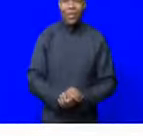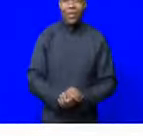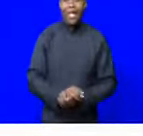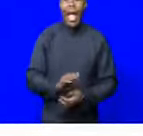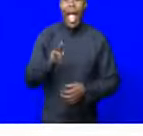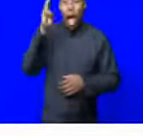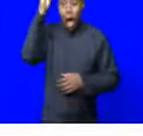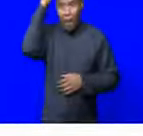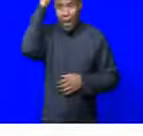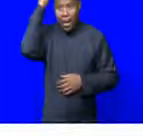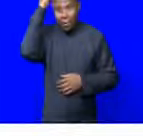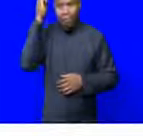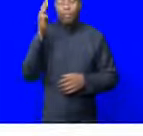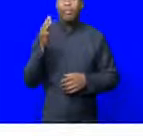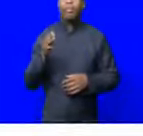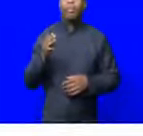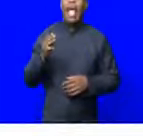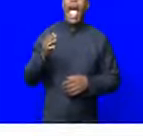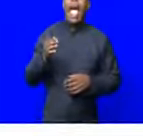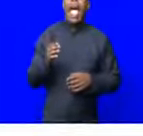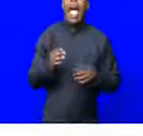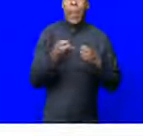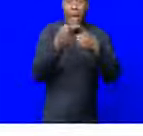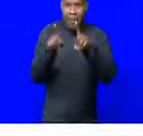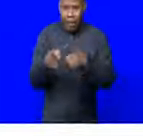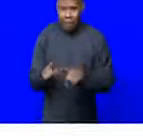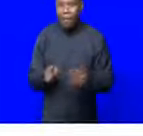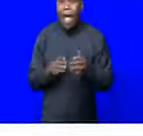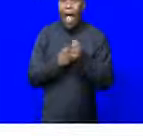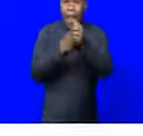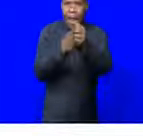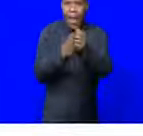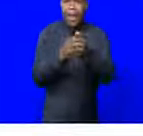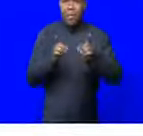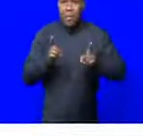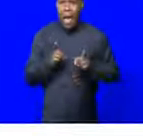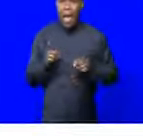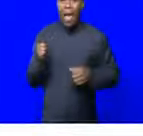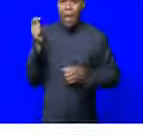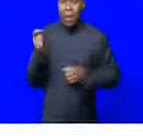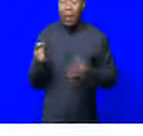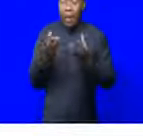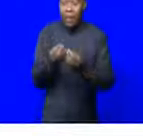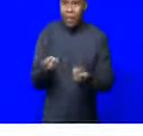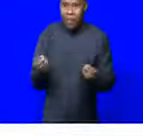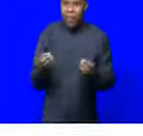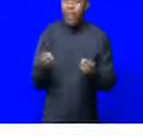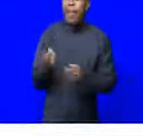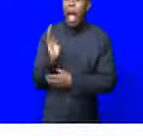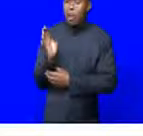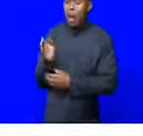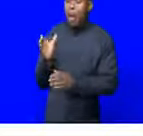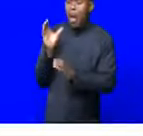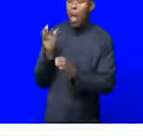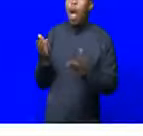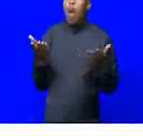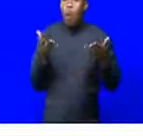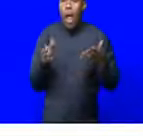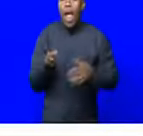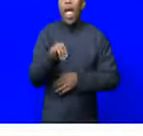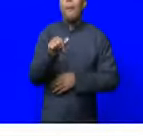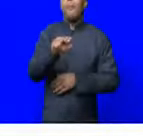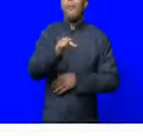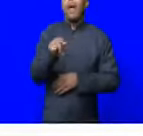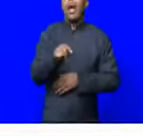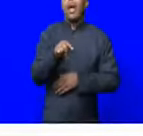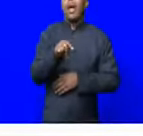Their Royal Highnesses Amazinyani led young maidens who formed the Galangolo Jenny Regiment in cutting the reed at Manzana Reed Bed.